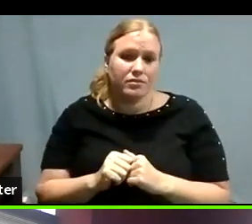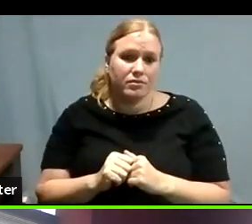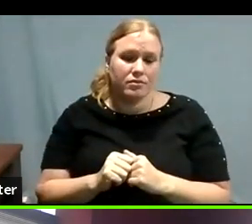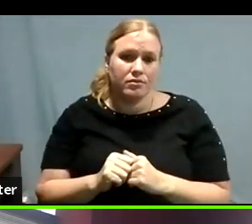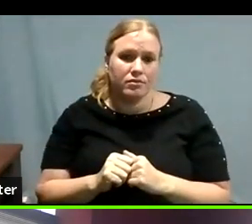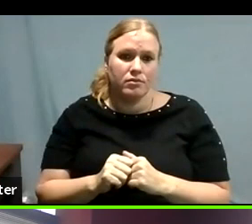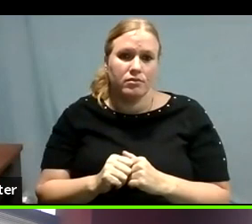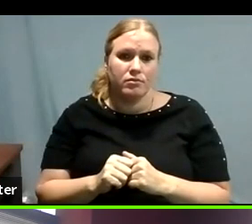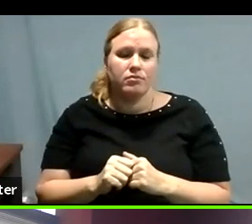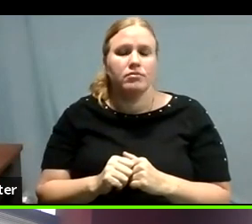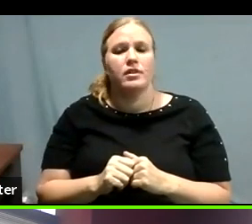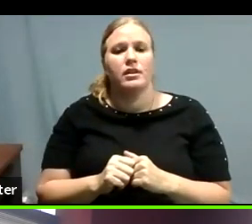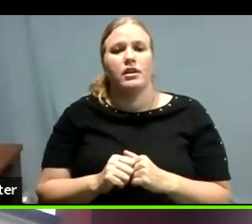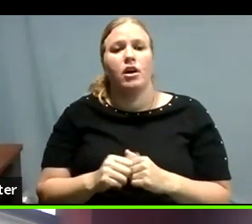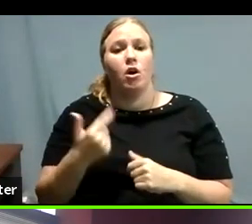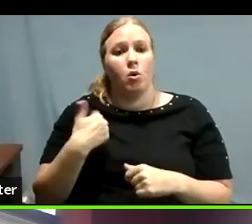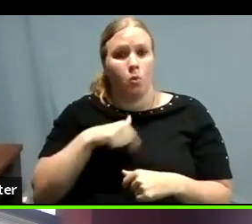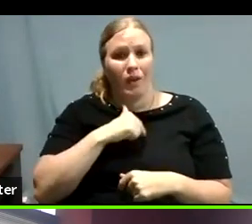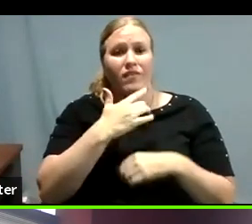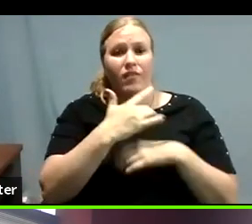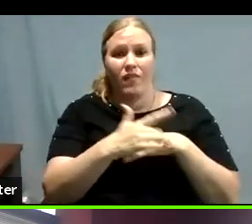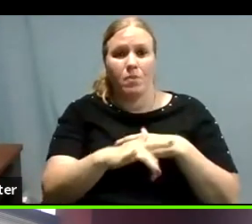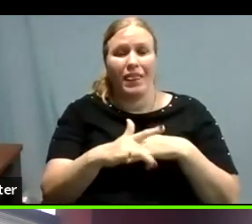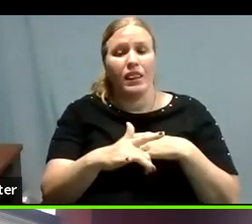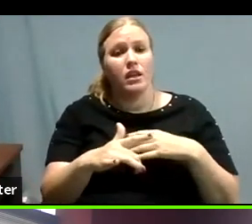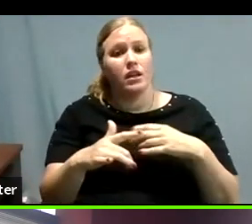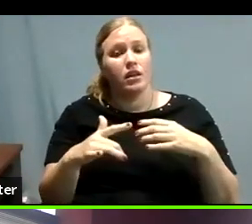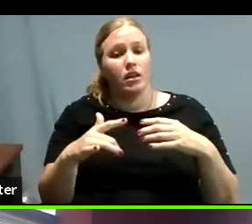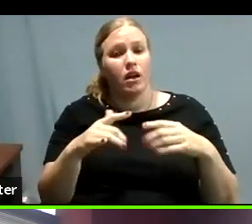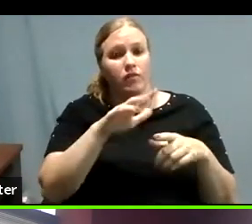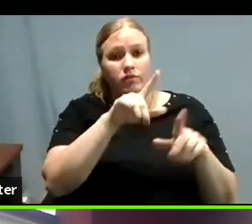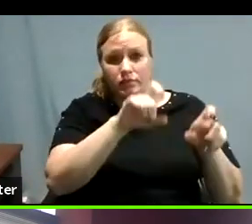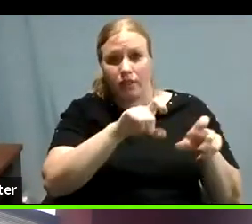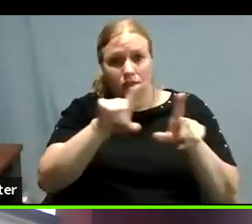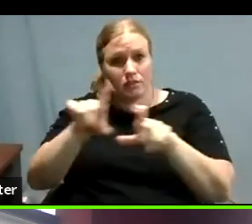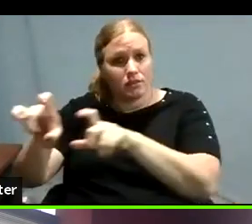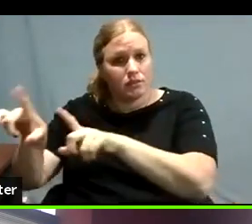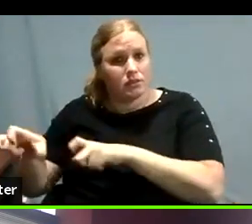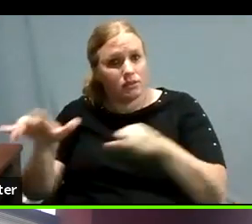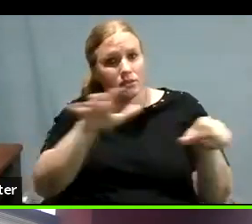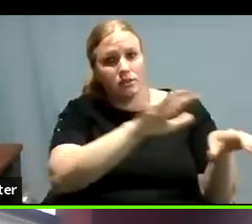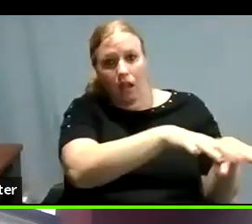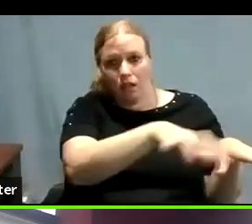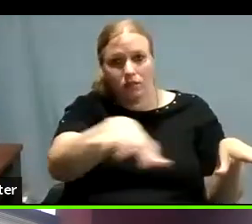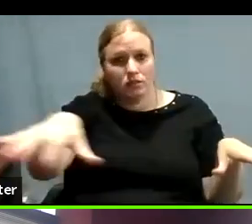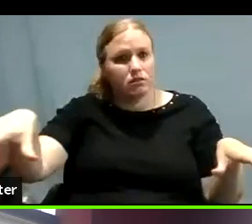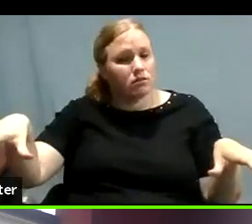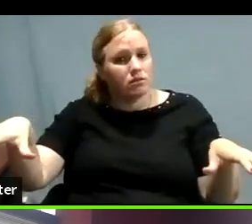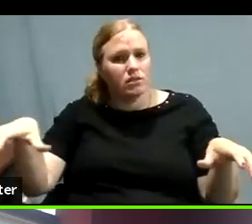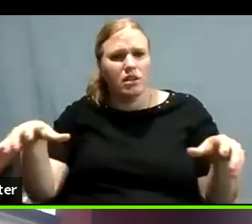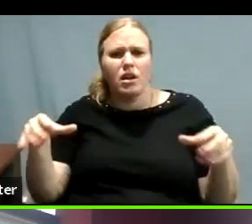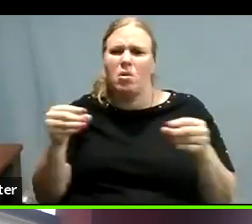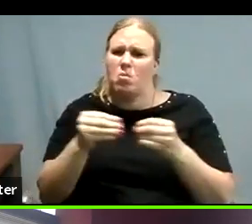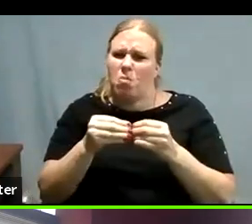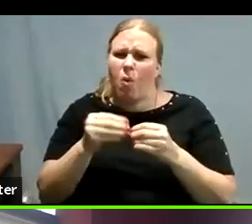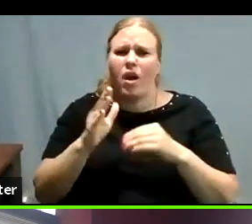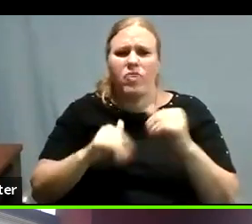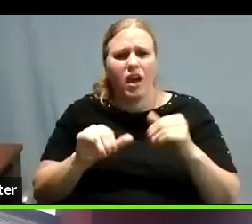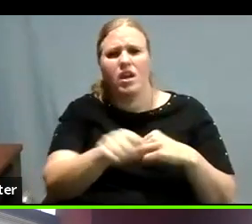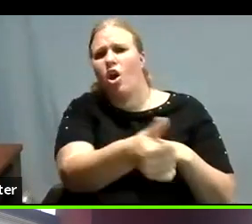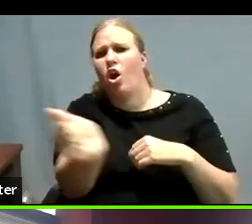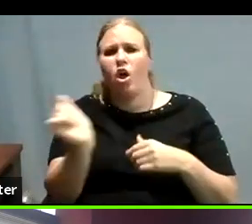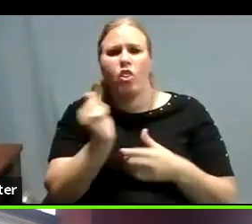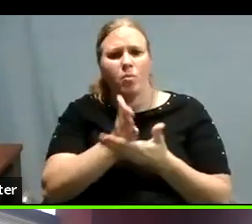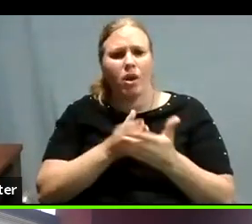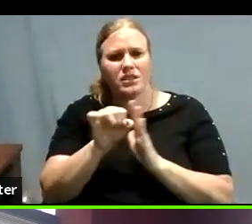an expansion and availability of testing sites more aggressive than any part of the state. And so I want to make sure